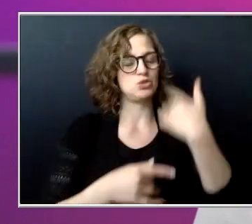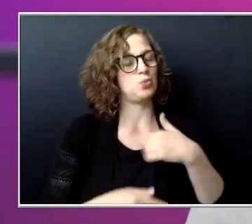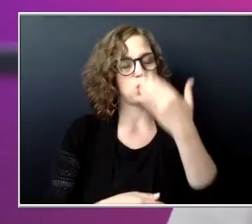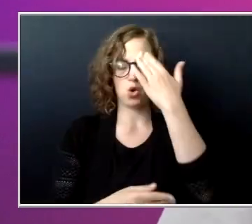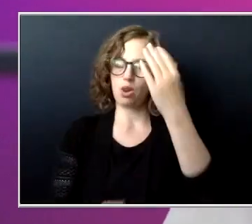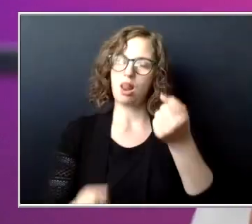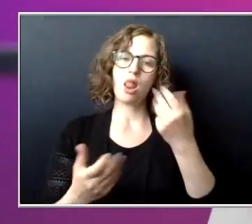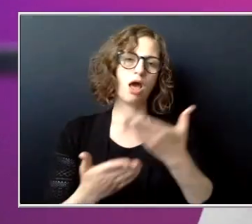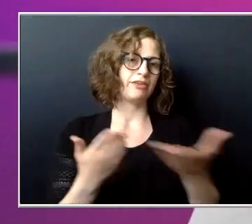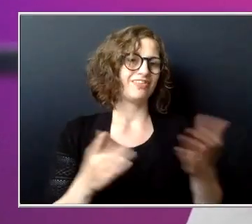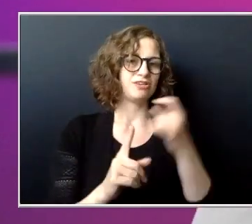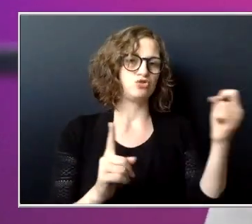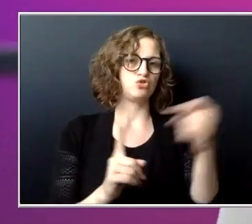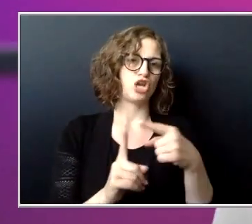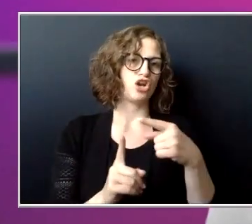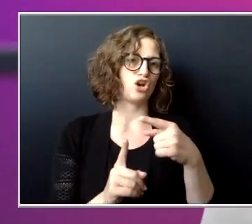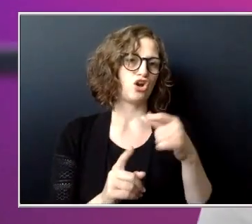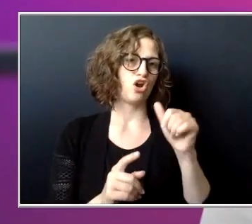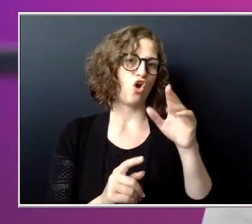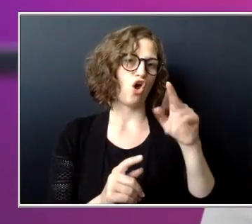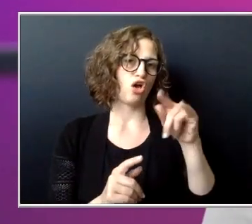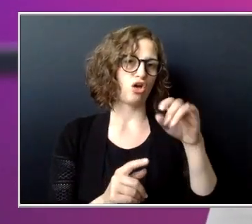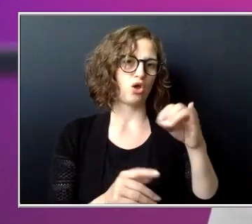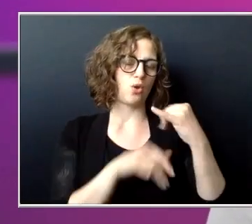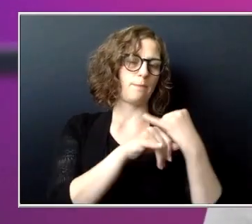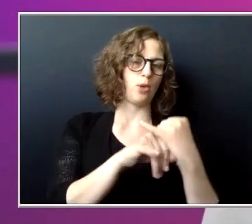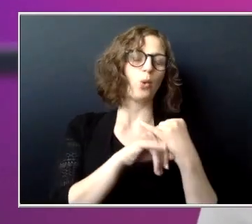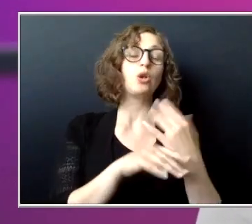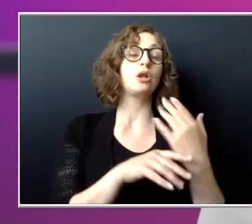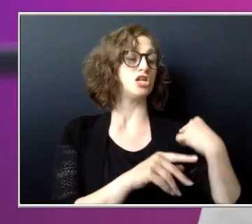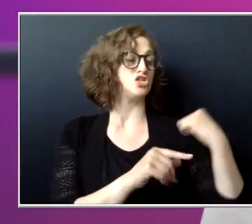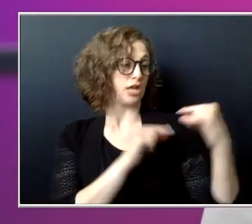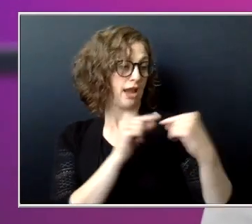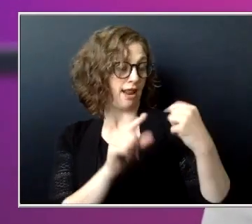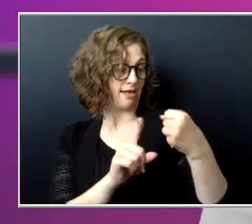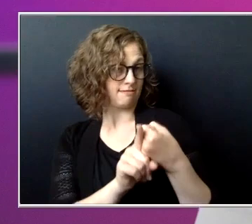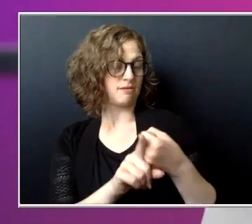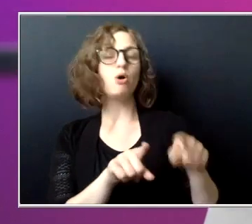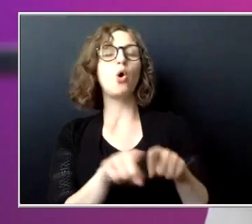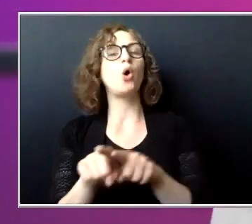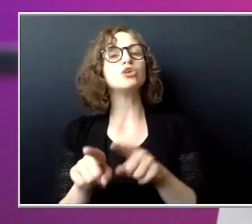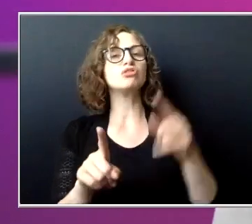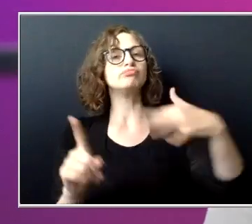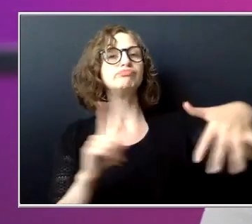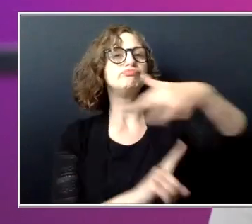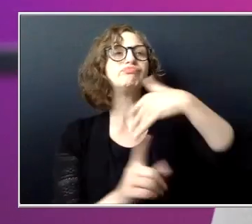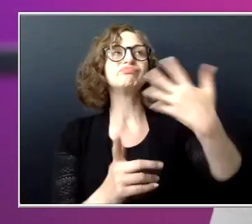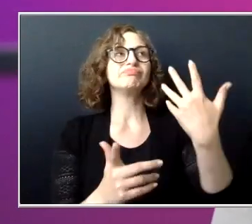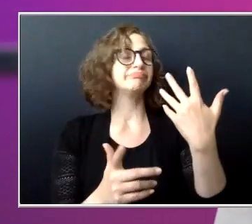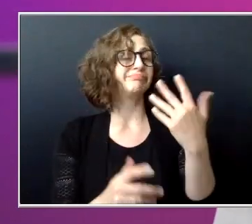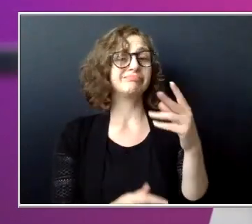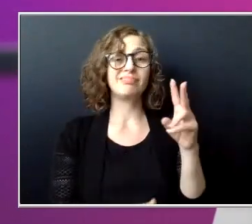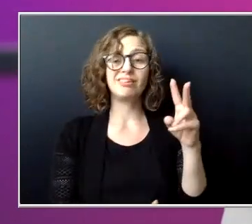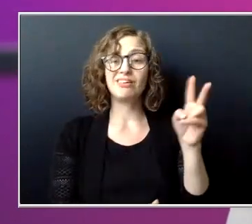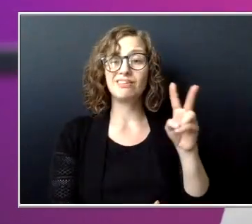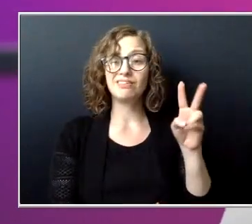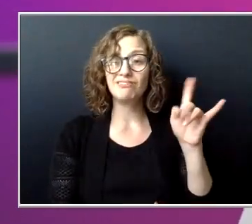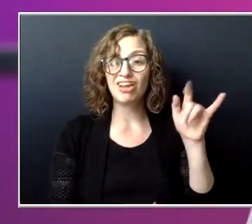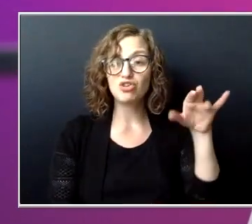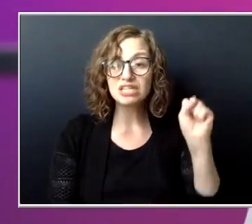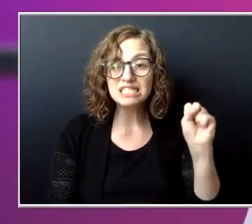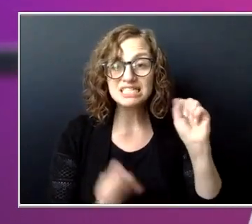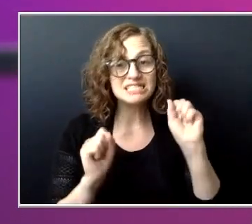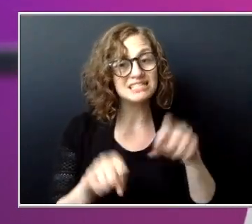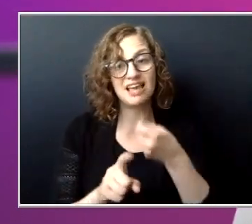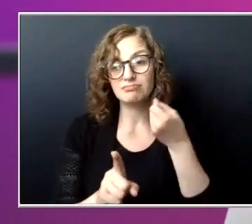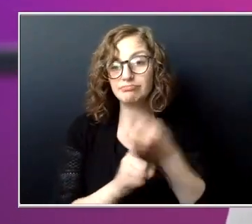role. We also know that the environment, things like viruses, can play a role. But there are other factors. There's probably a role